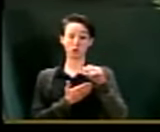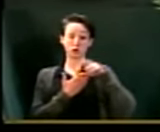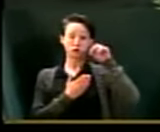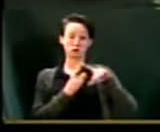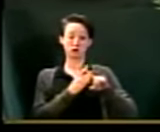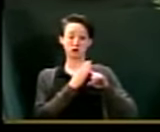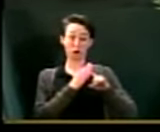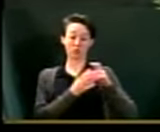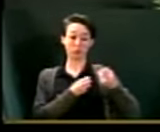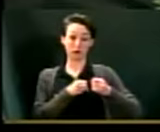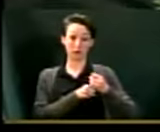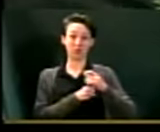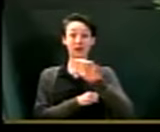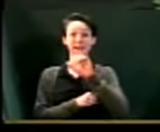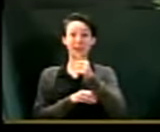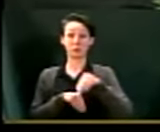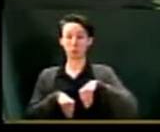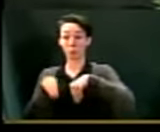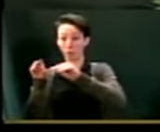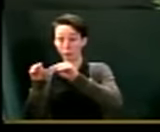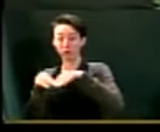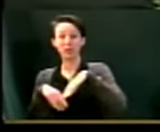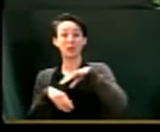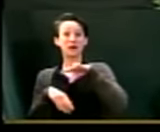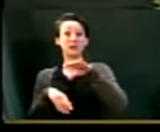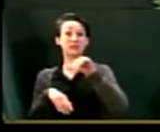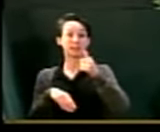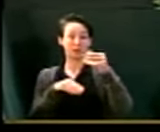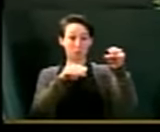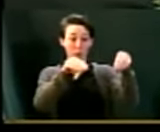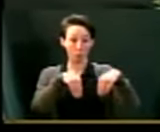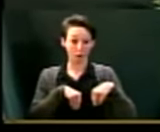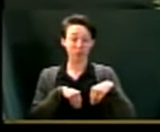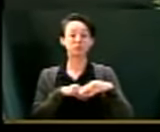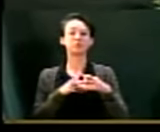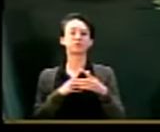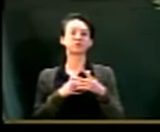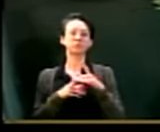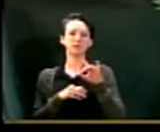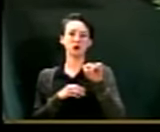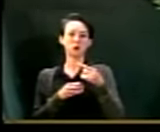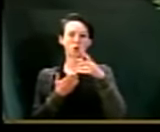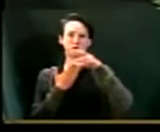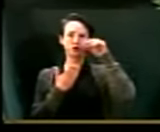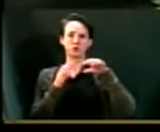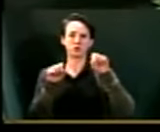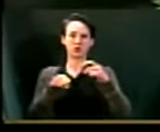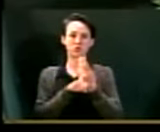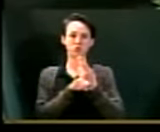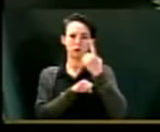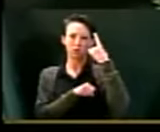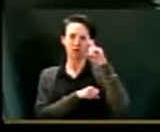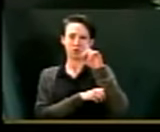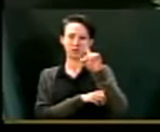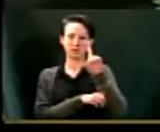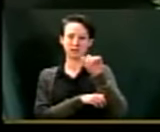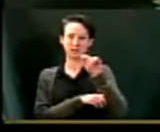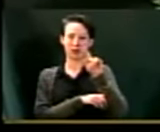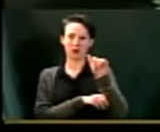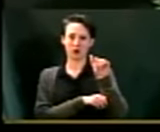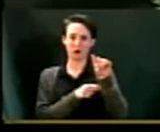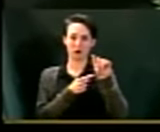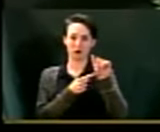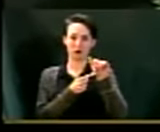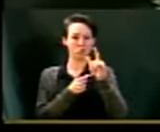year, 10 move out, 10 move in. The only students you can use for data are the 10